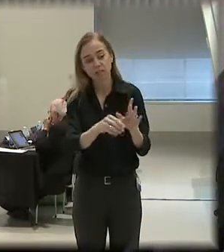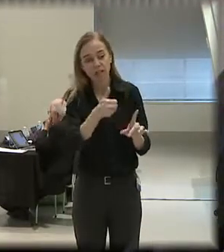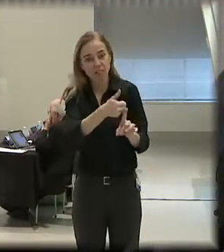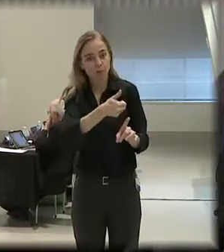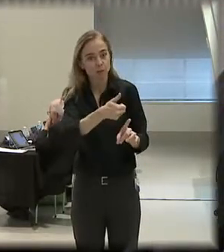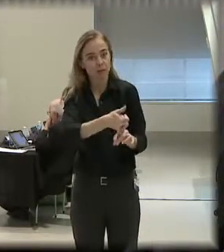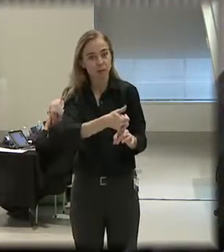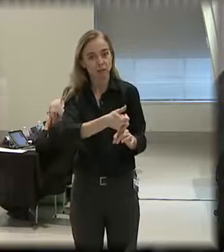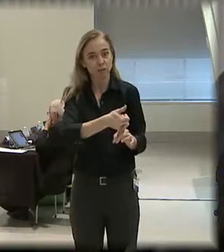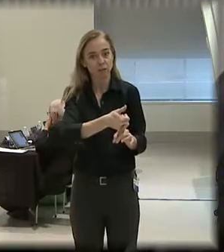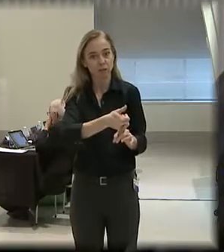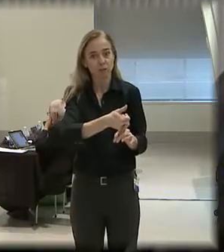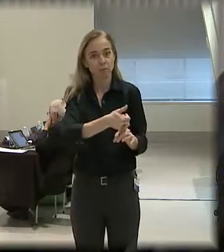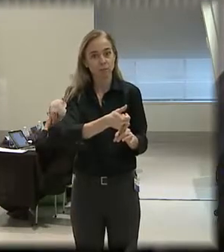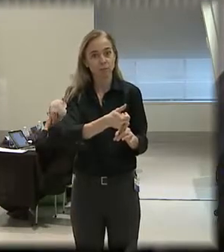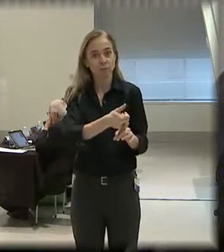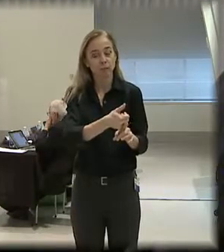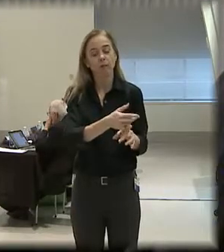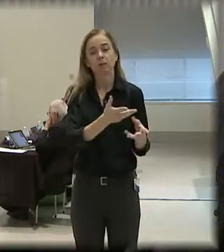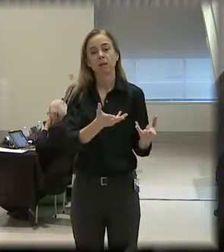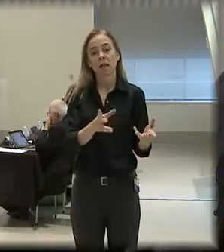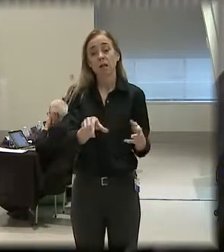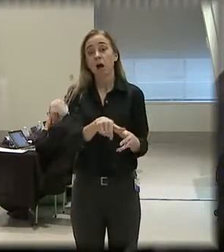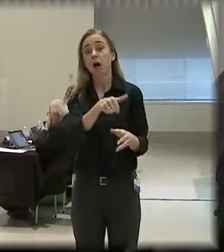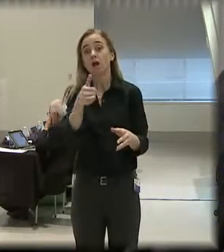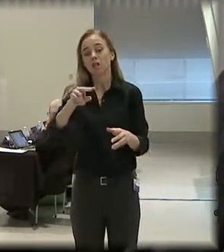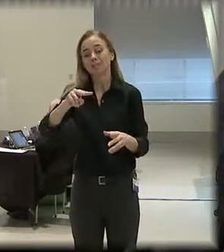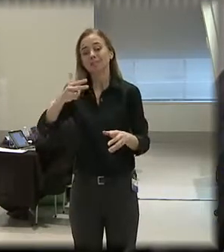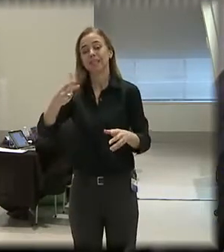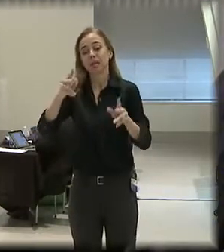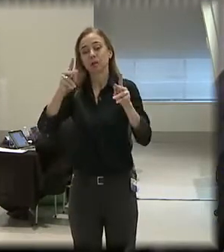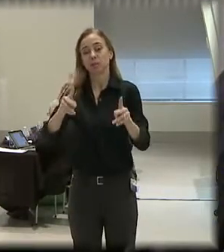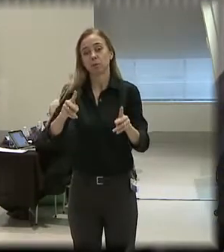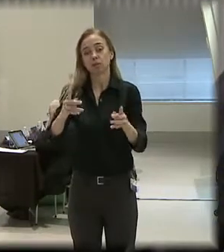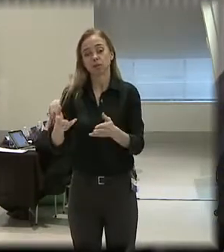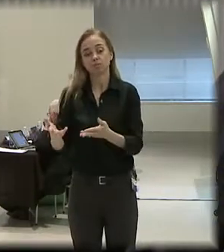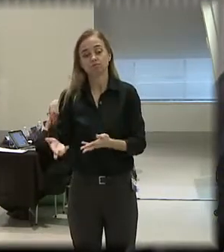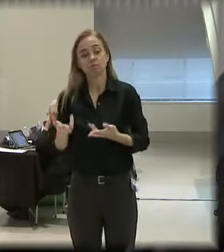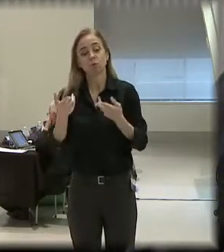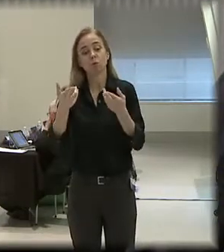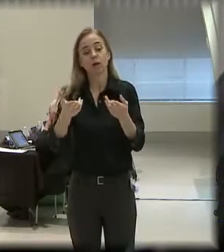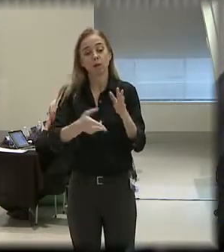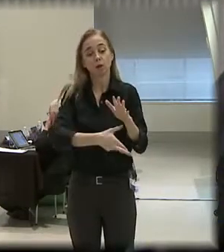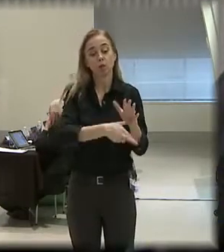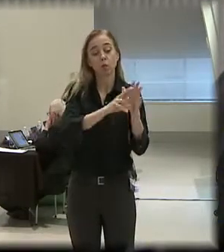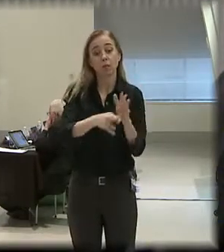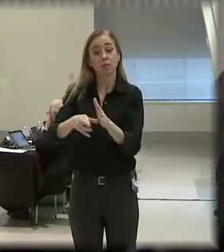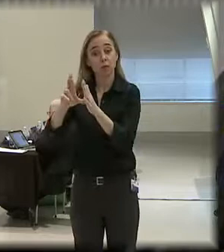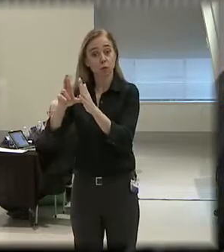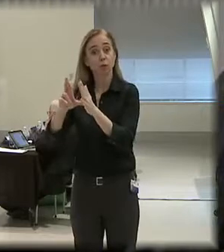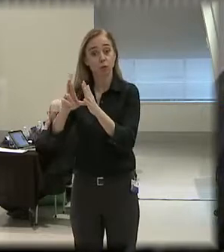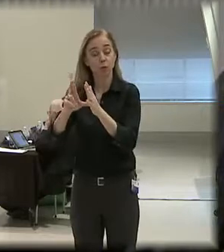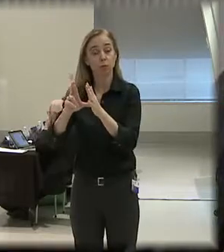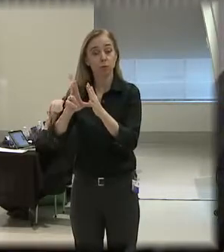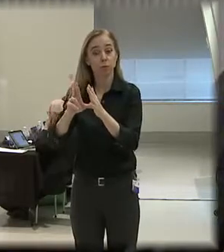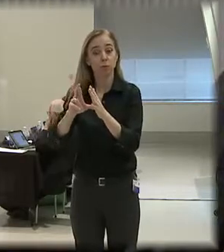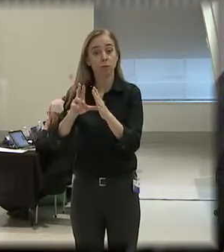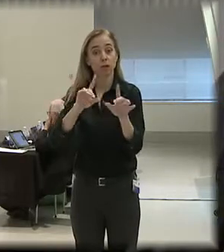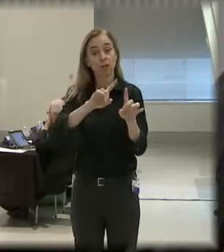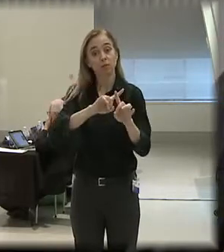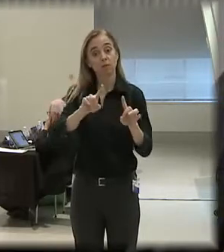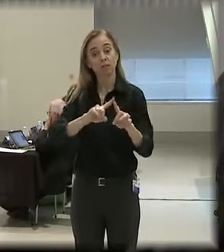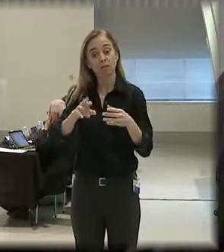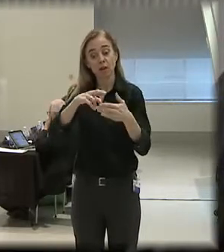themselves and have someone else be brought in, a recommendation of review of those cases